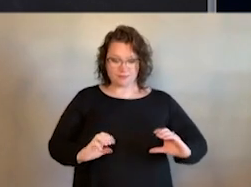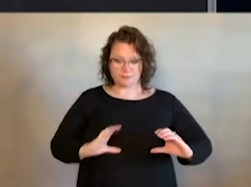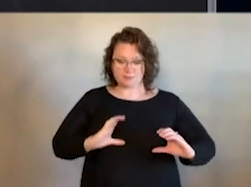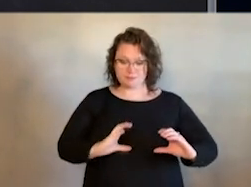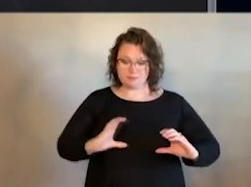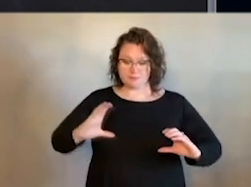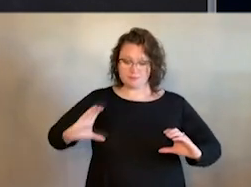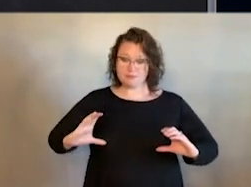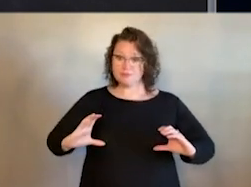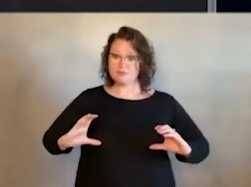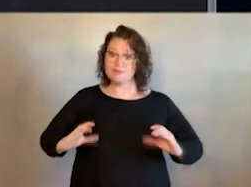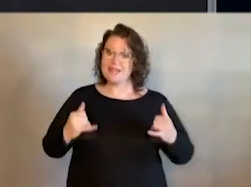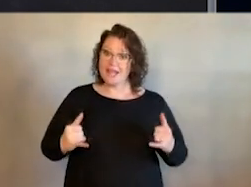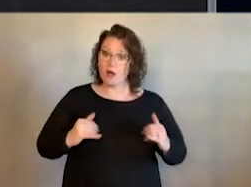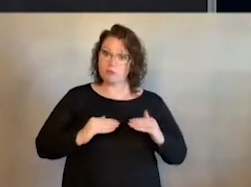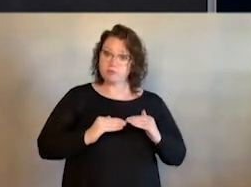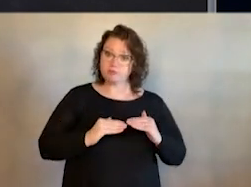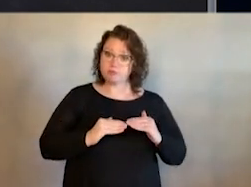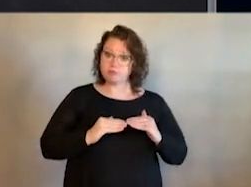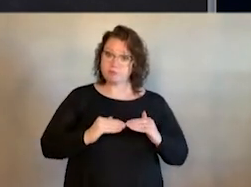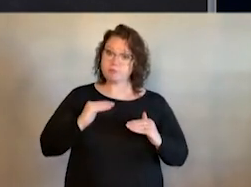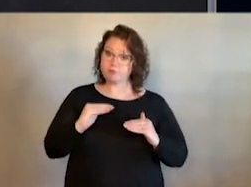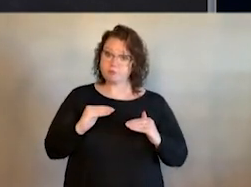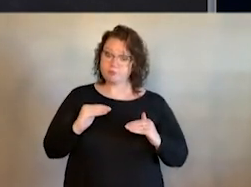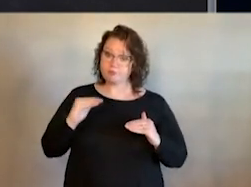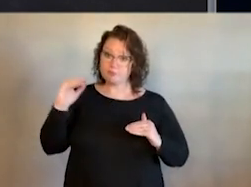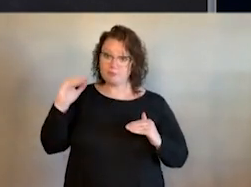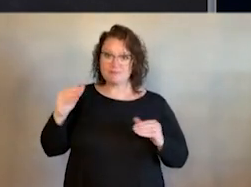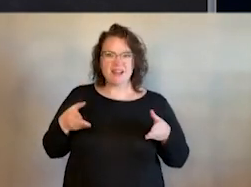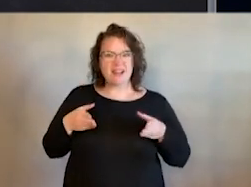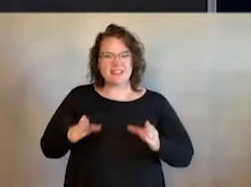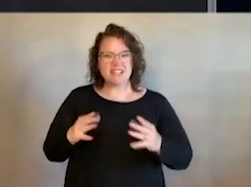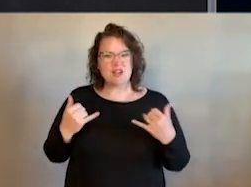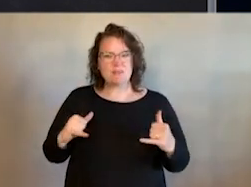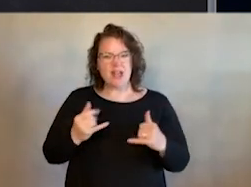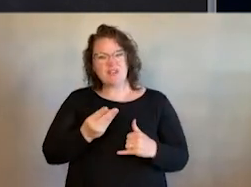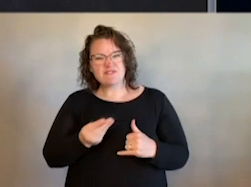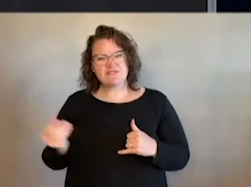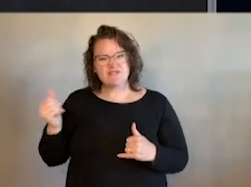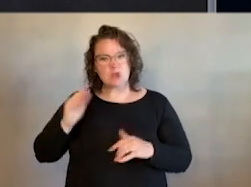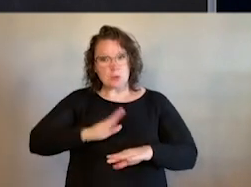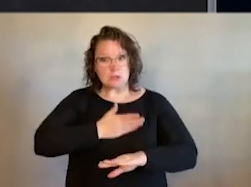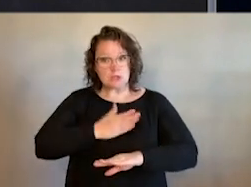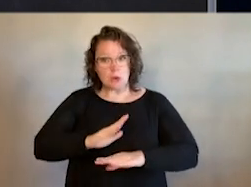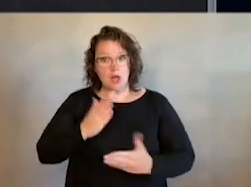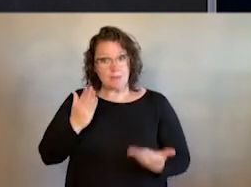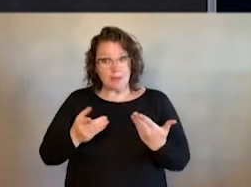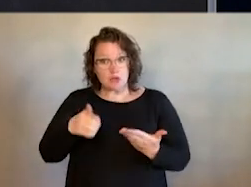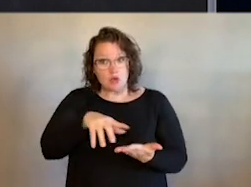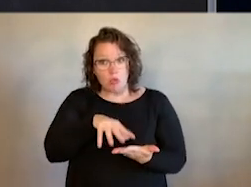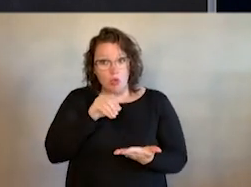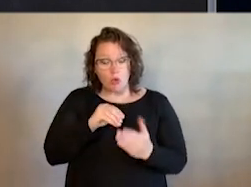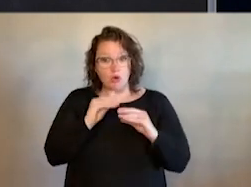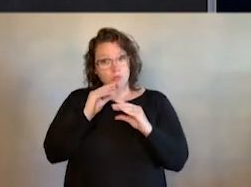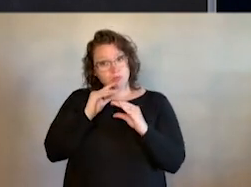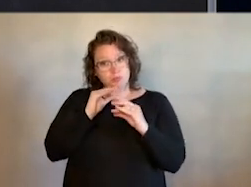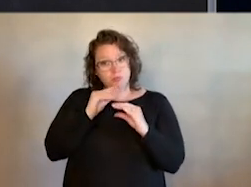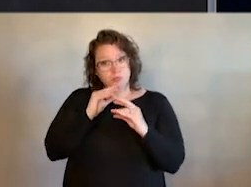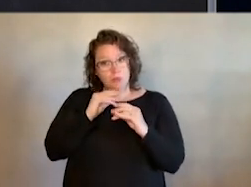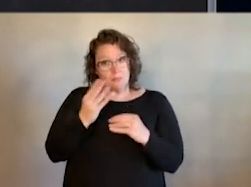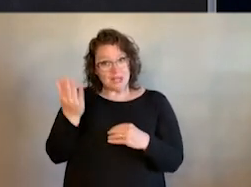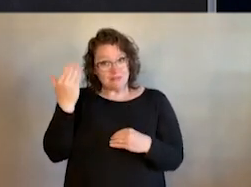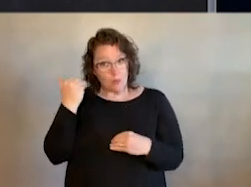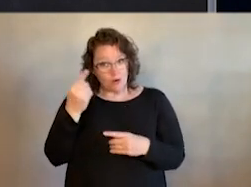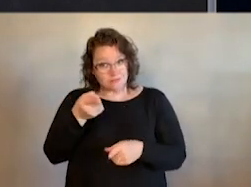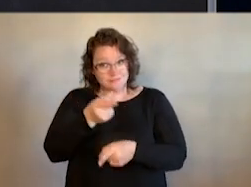We're moving up by steps. This allows us to play a few songs. Some of these you might have learned on recorder. See